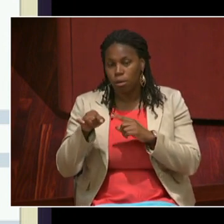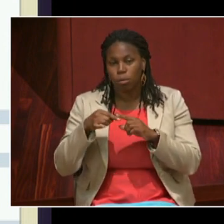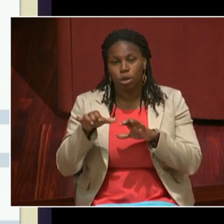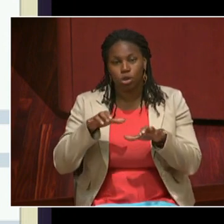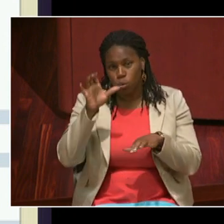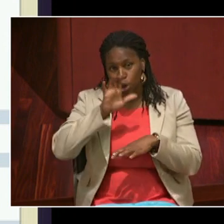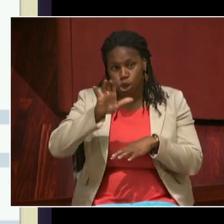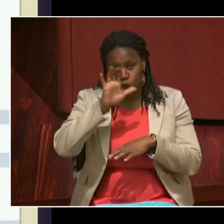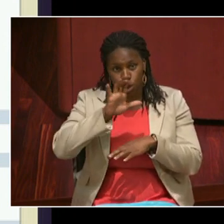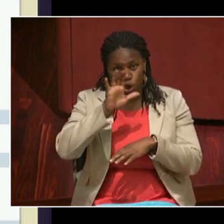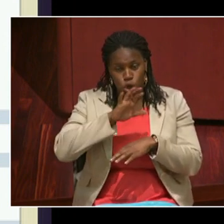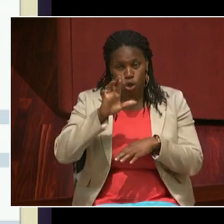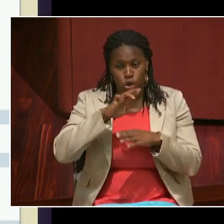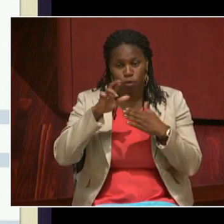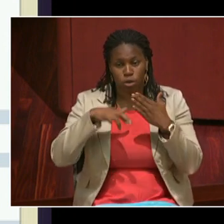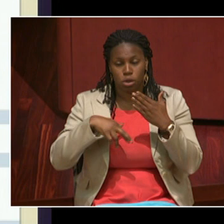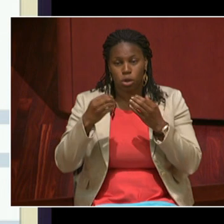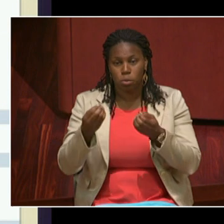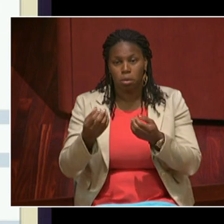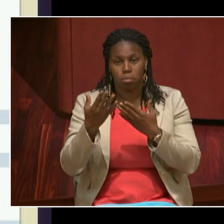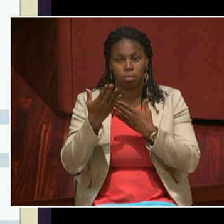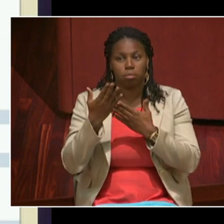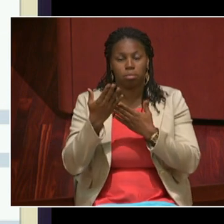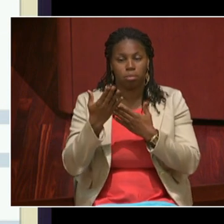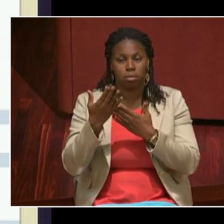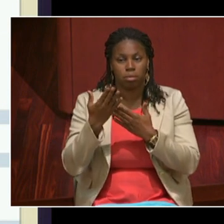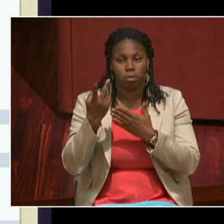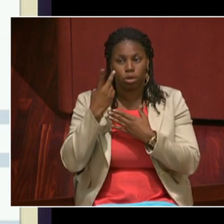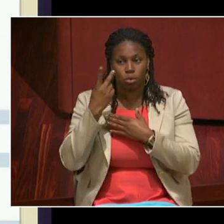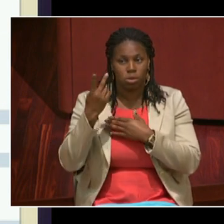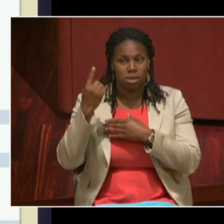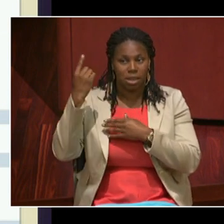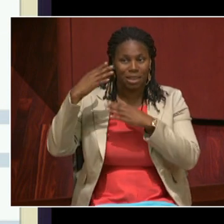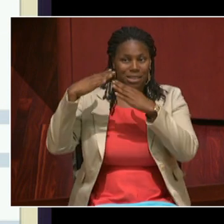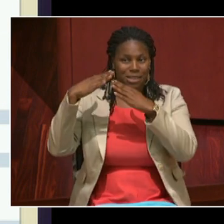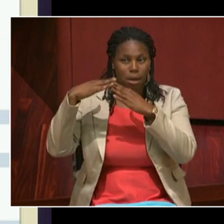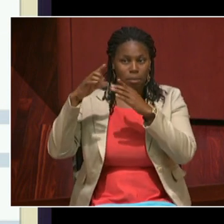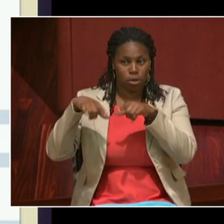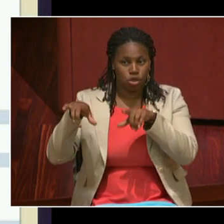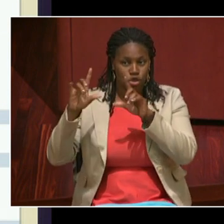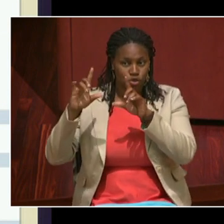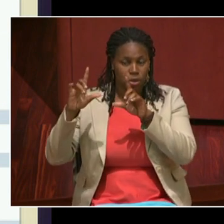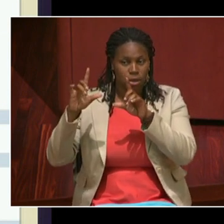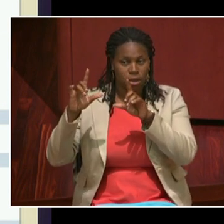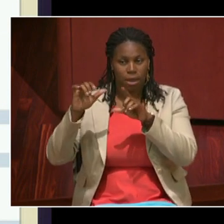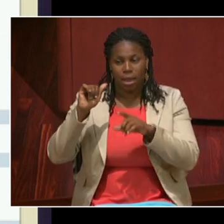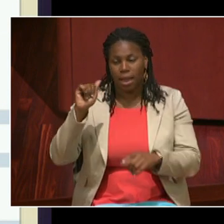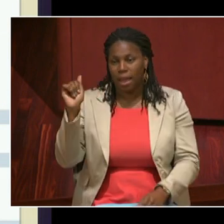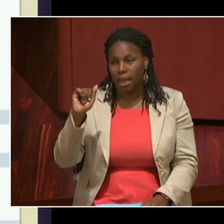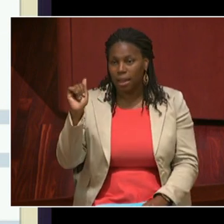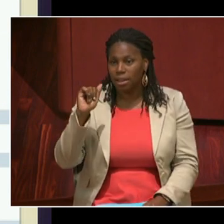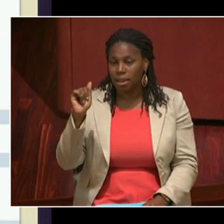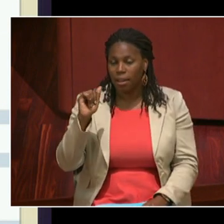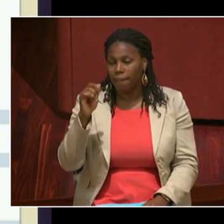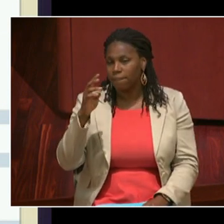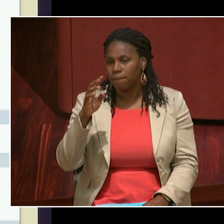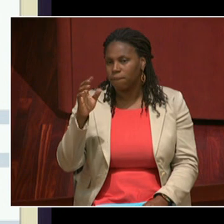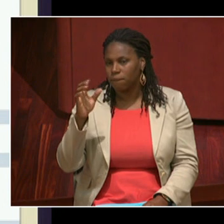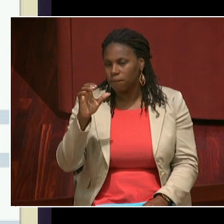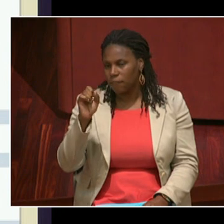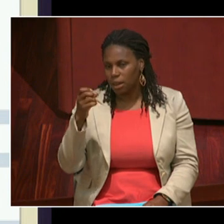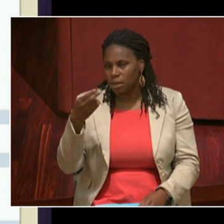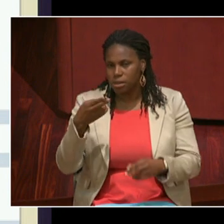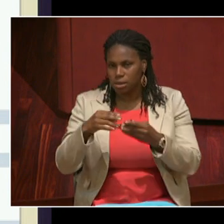the results are going to populate, and they'll look like what you see toward the top of the screen. Alien Case File 4, the person's